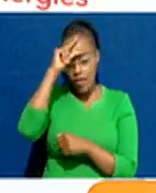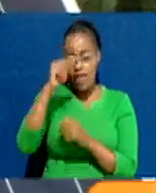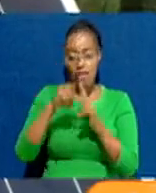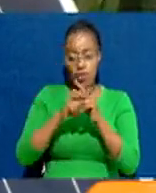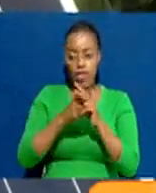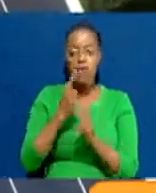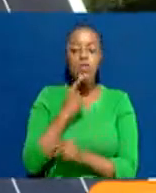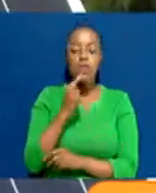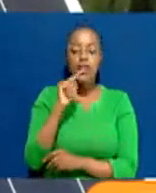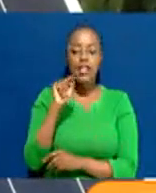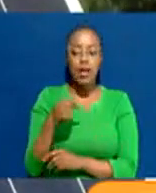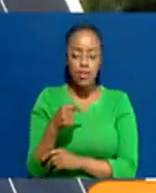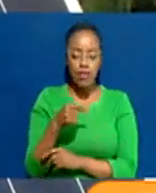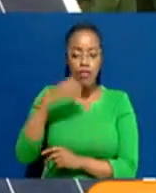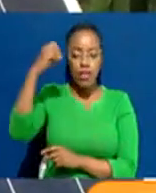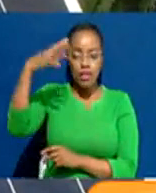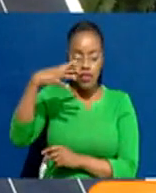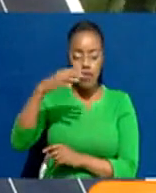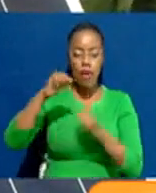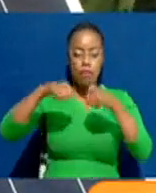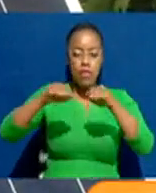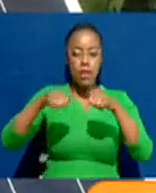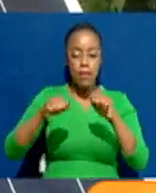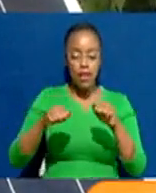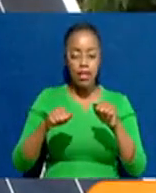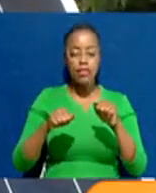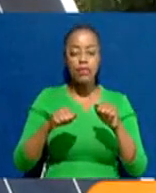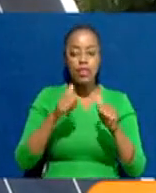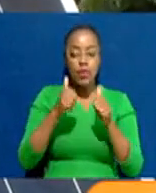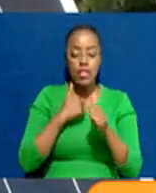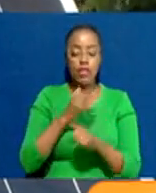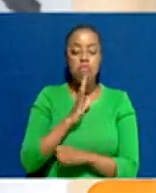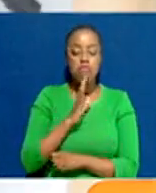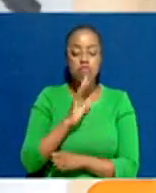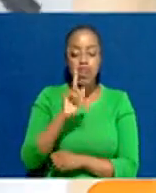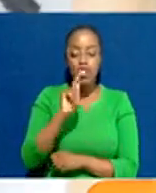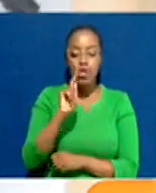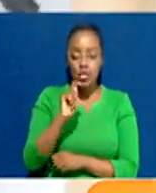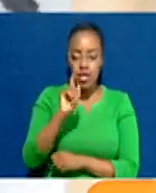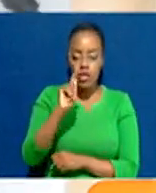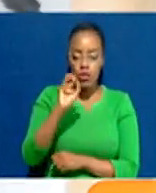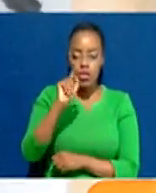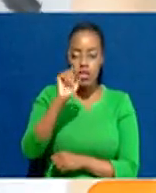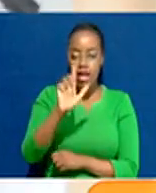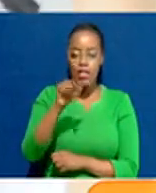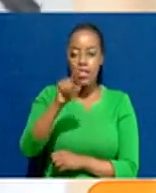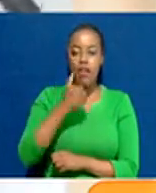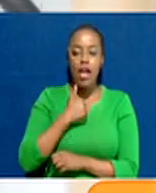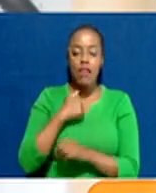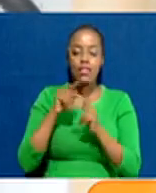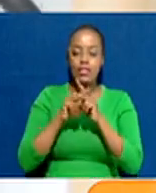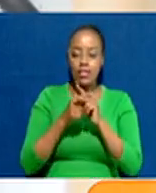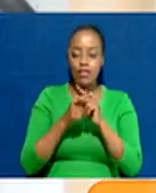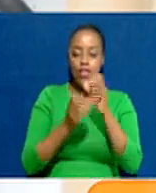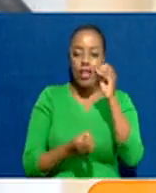out 100,000 electric motorcycles. He was speaking at Total Energy's petrol station in Gigiri, where he presided over